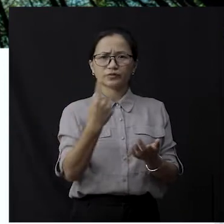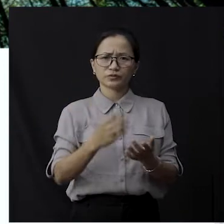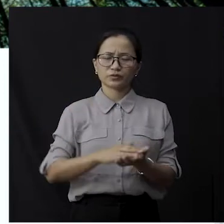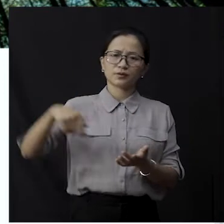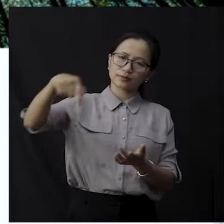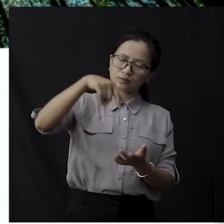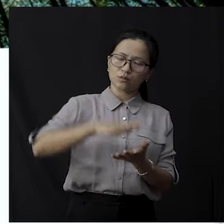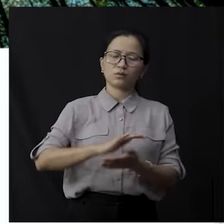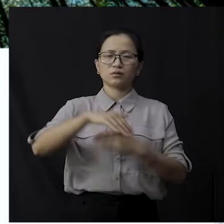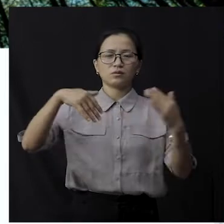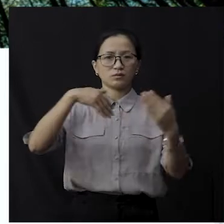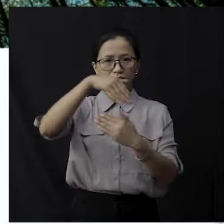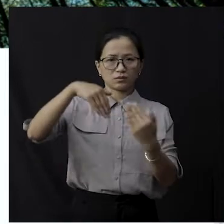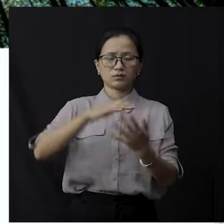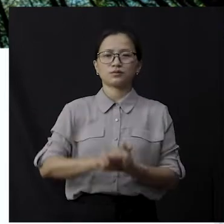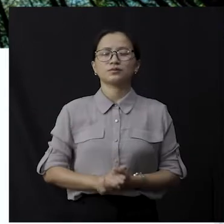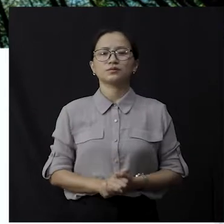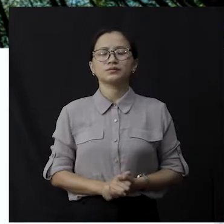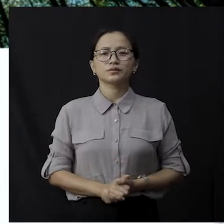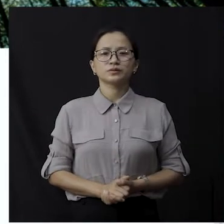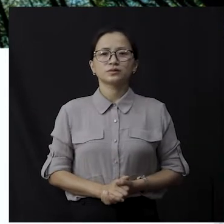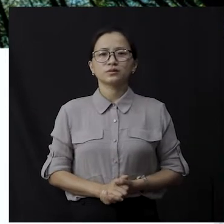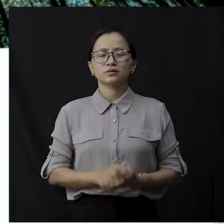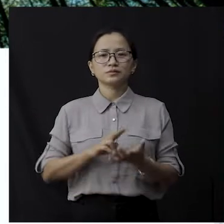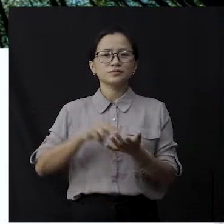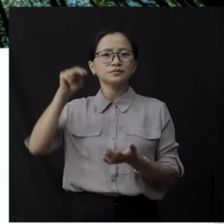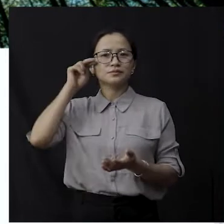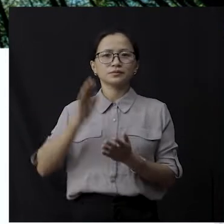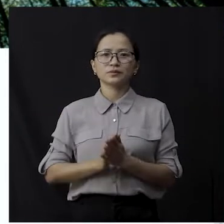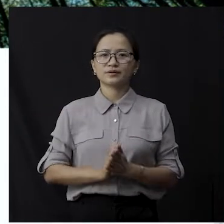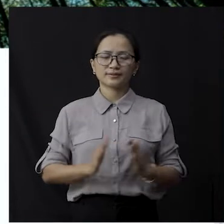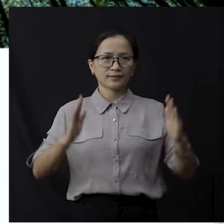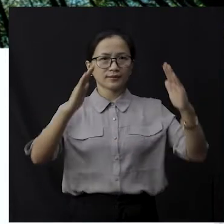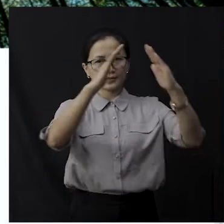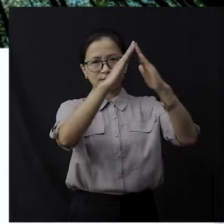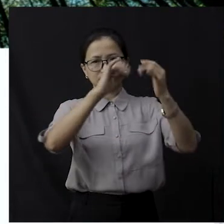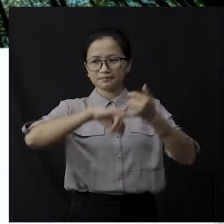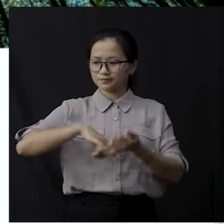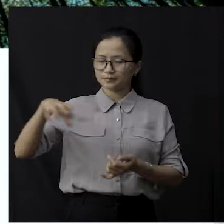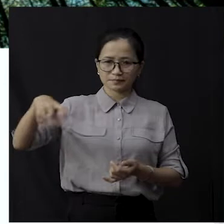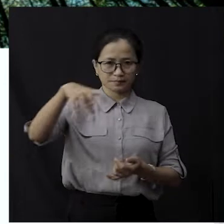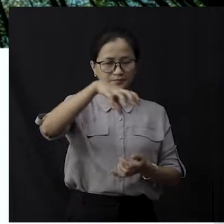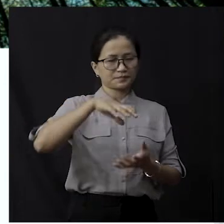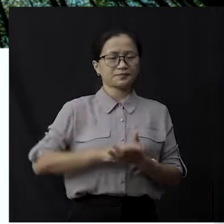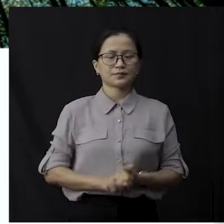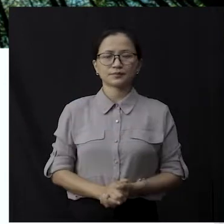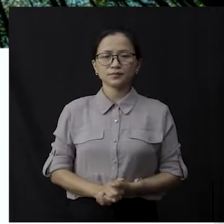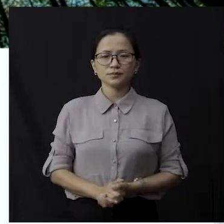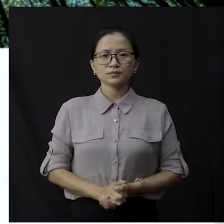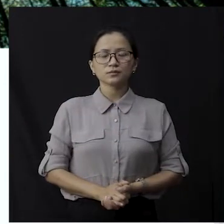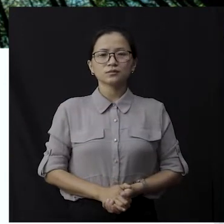Students, our state Nagaland, often it is called as a hilly state, right? So students,